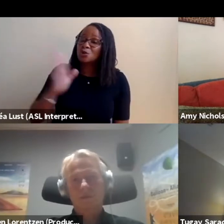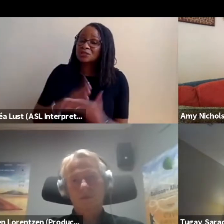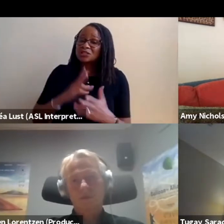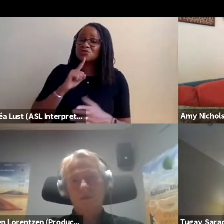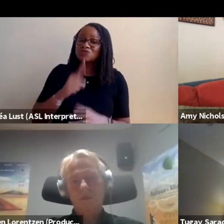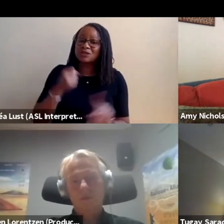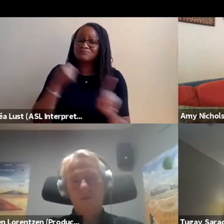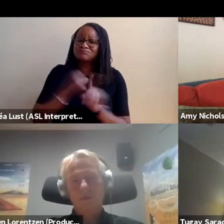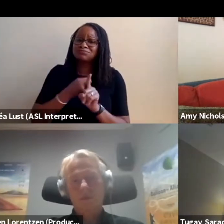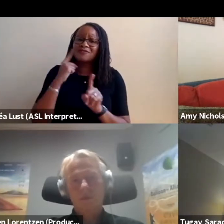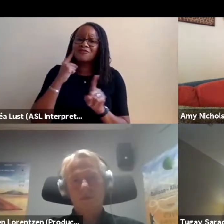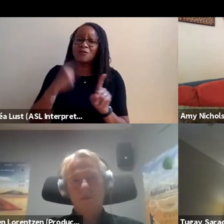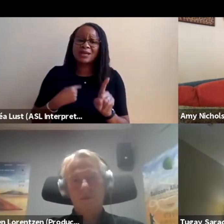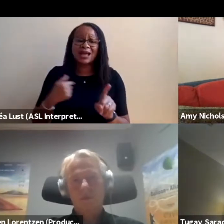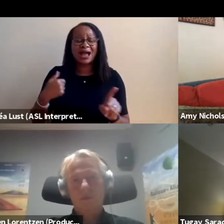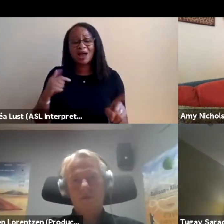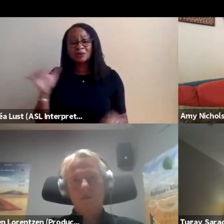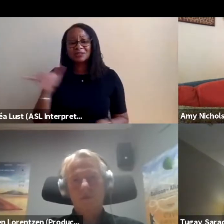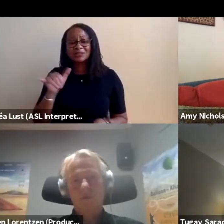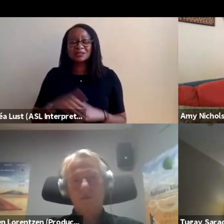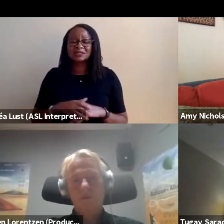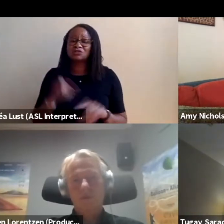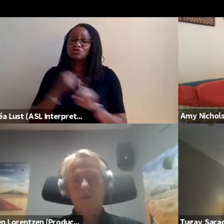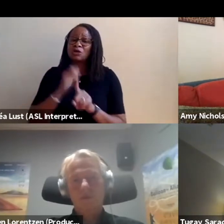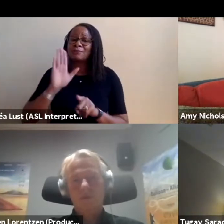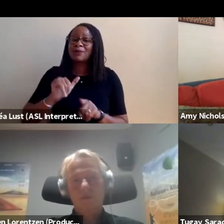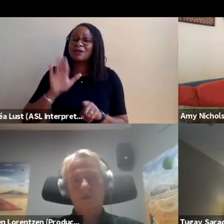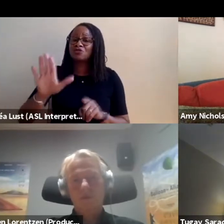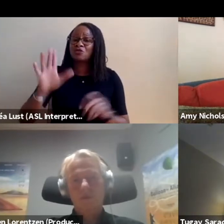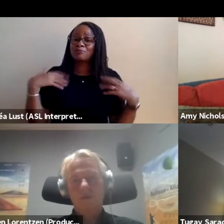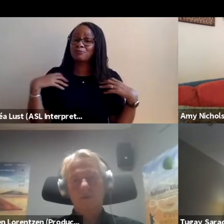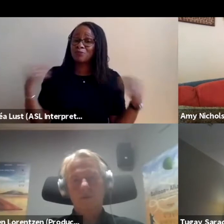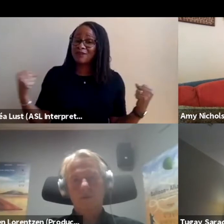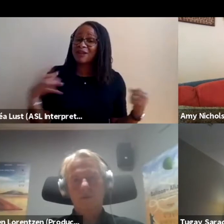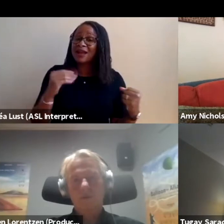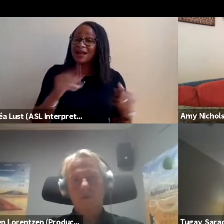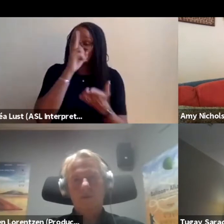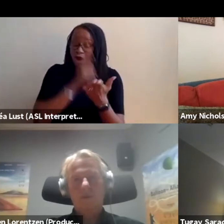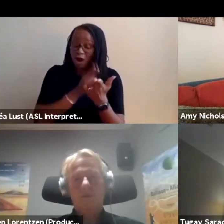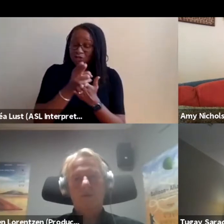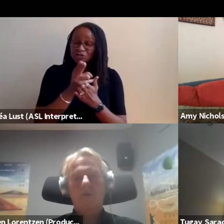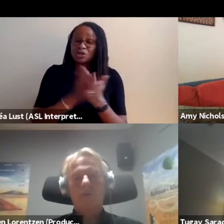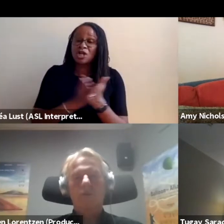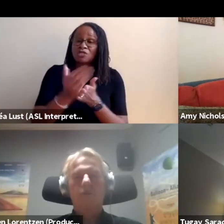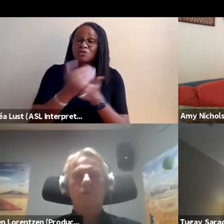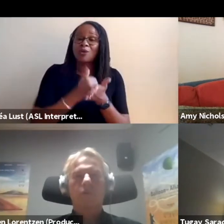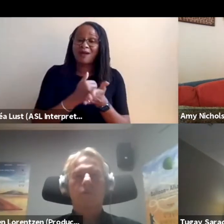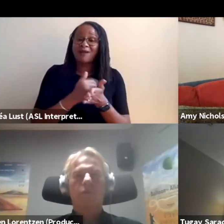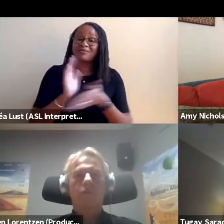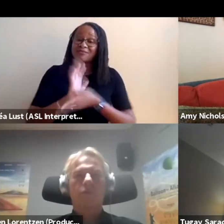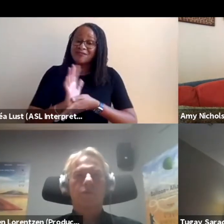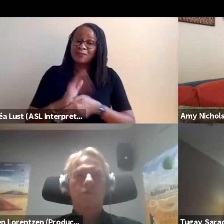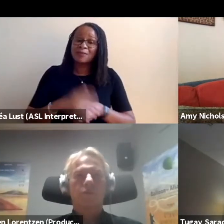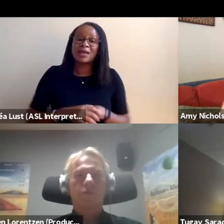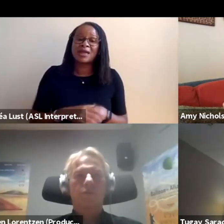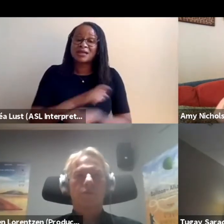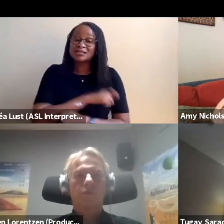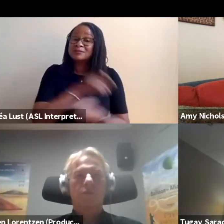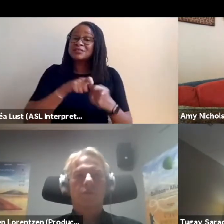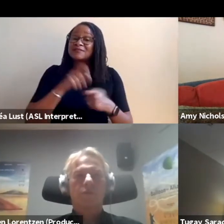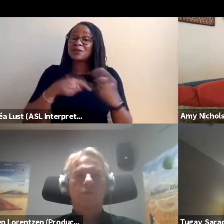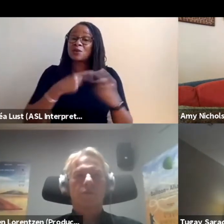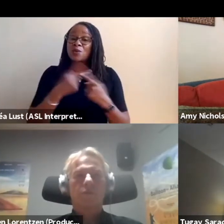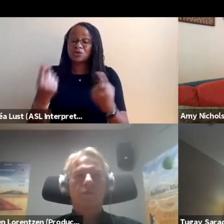I was just very struck by your bravery and your honesty throughout the film. you know, like, especially when you kind of come to